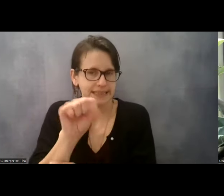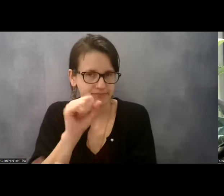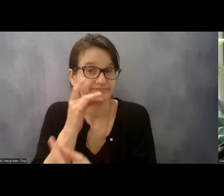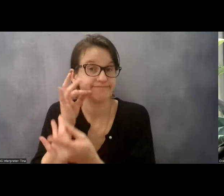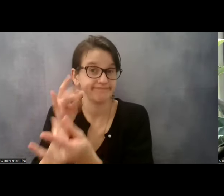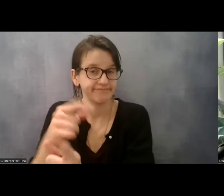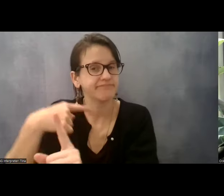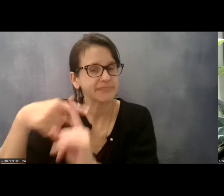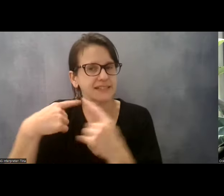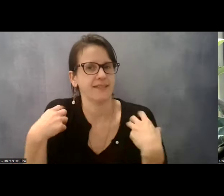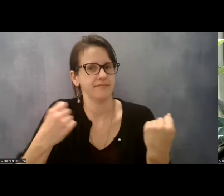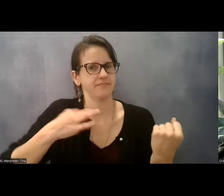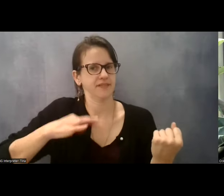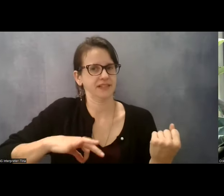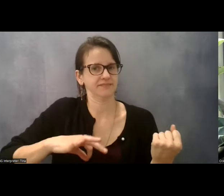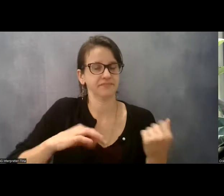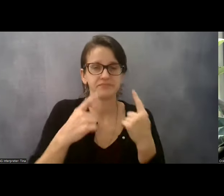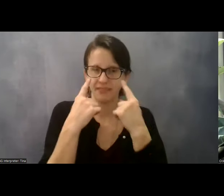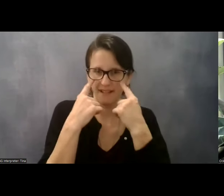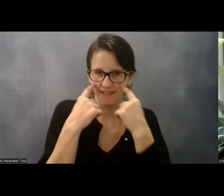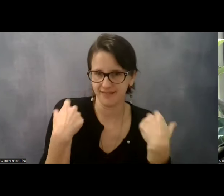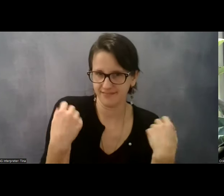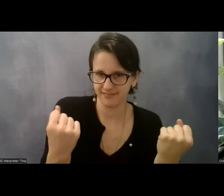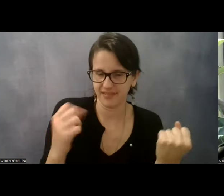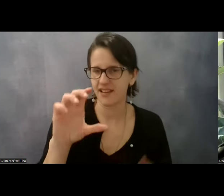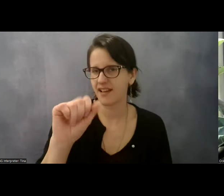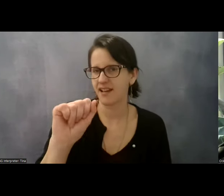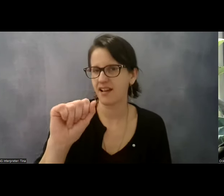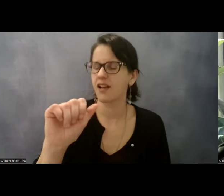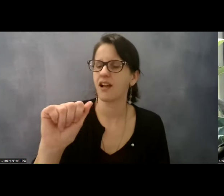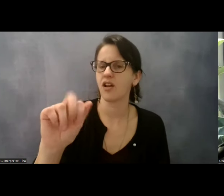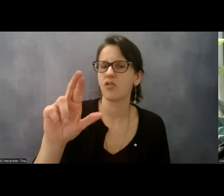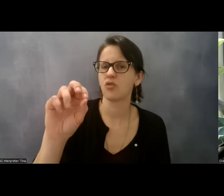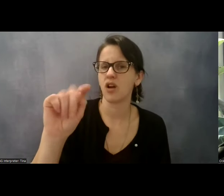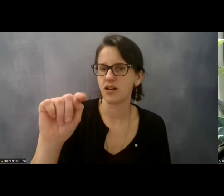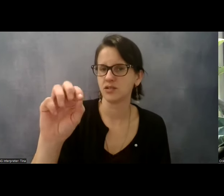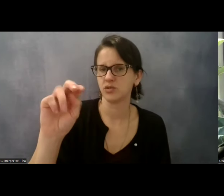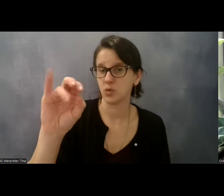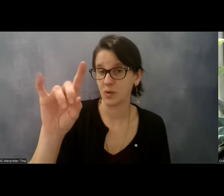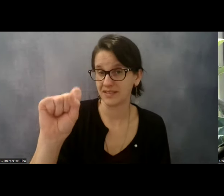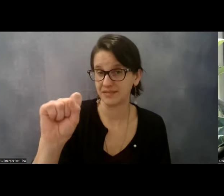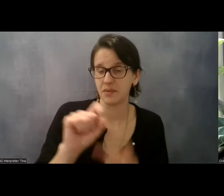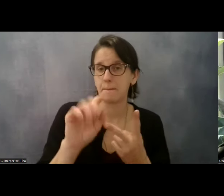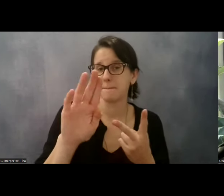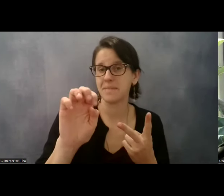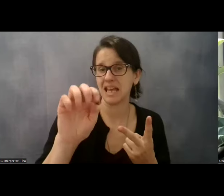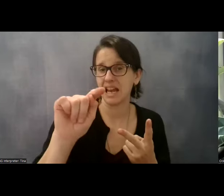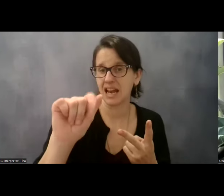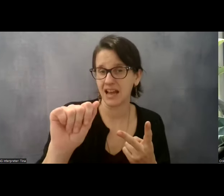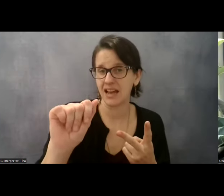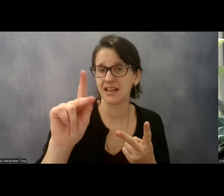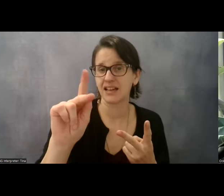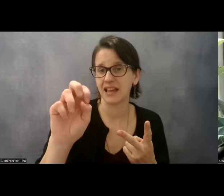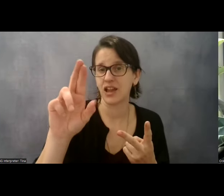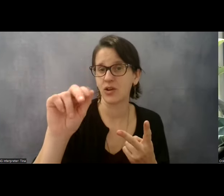health. They're high in carotenoids, beta-carotene. They also are high in lutein and zeaxanthin,